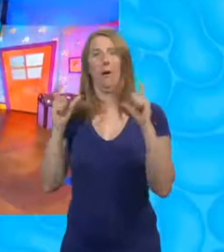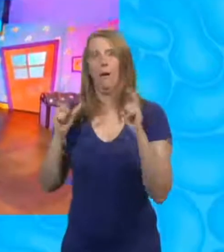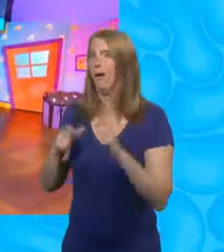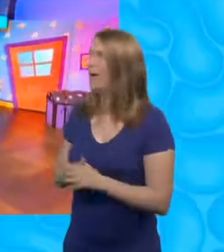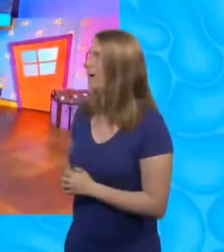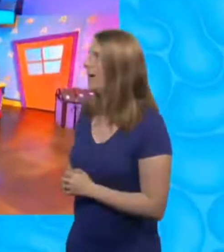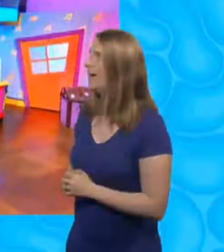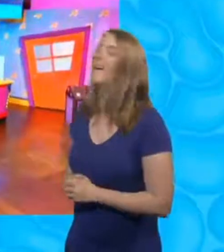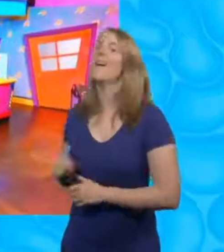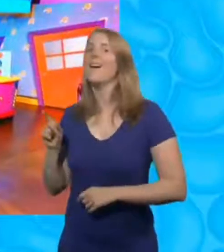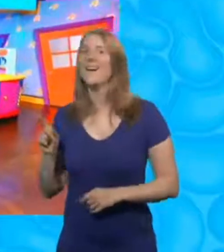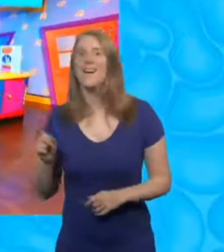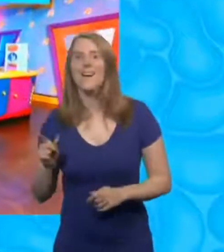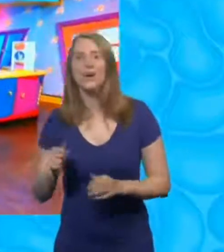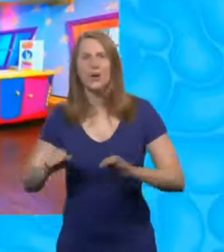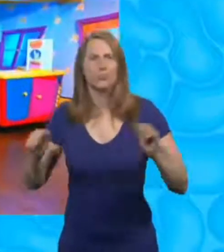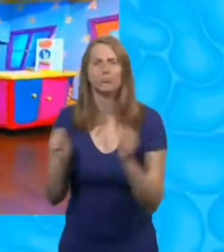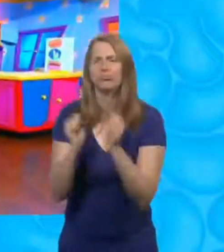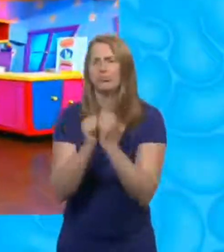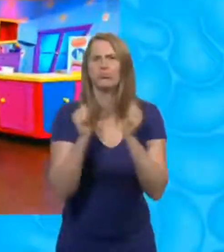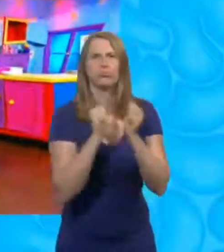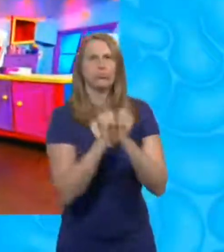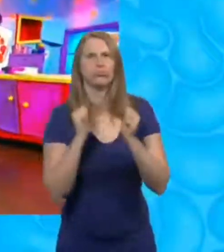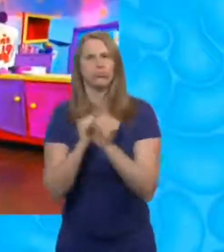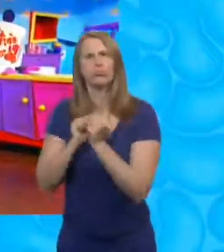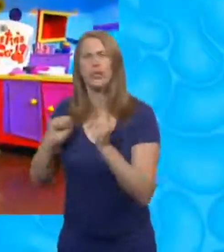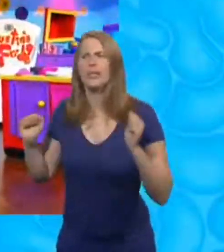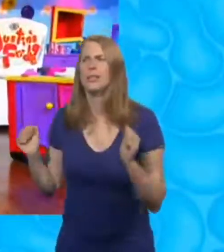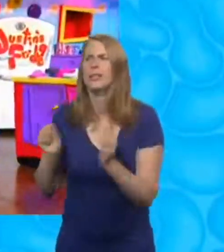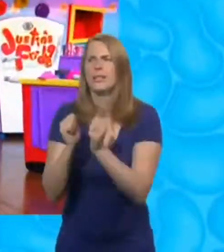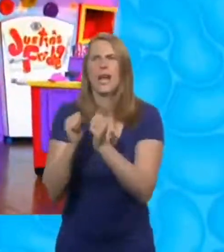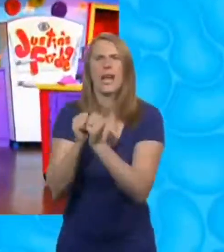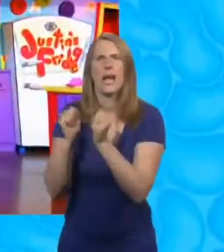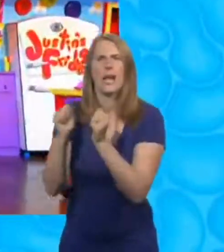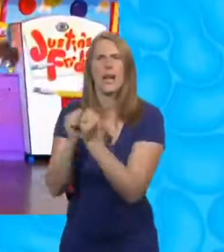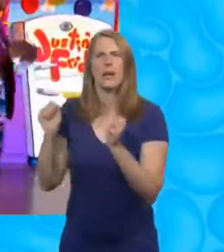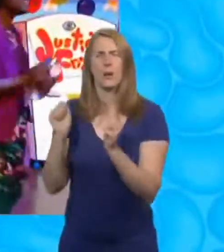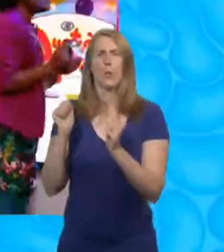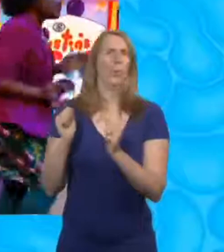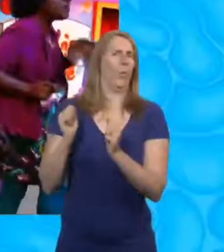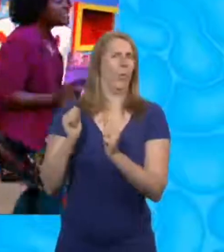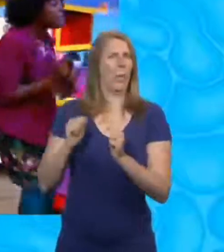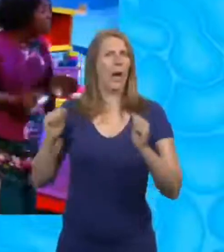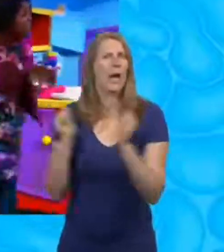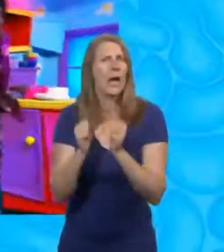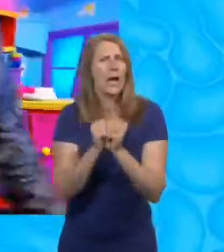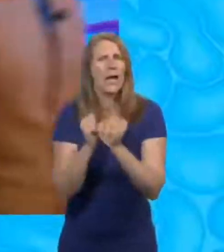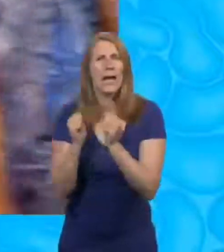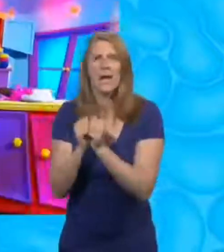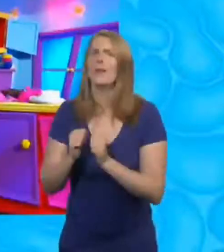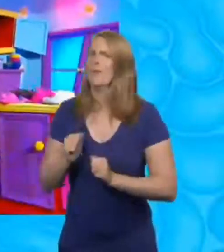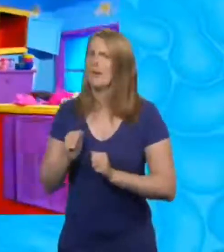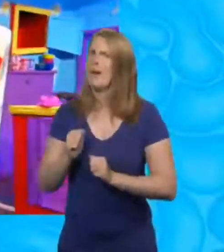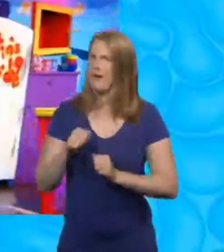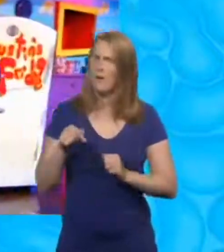A crashing with some saucepan lids is really what you need. A crashing with some saucepan